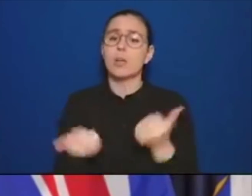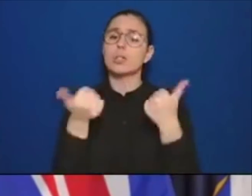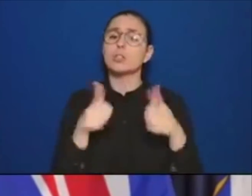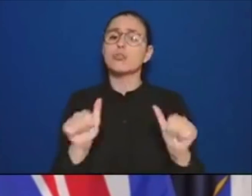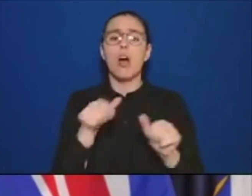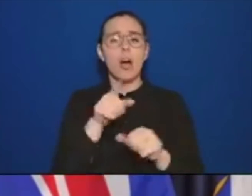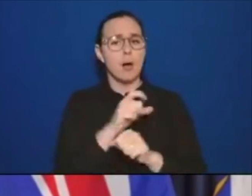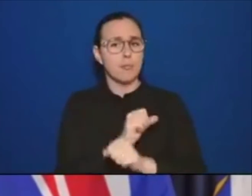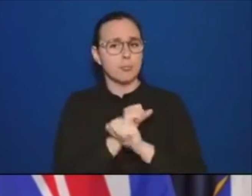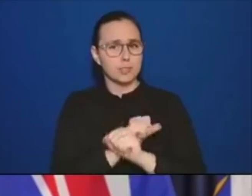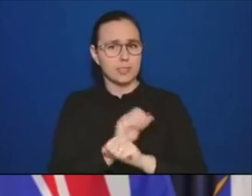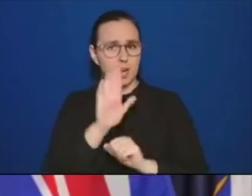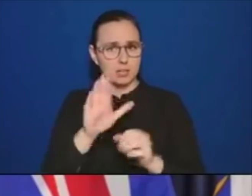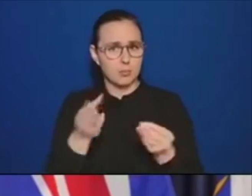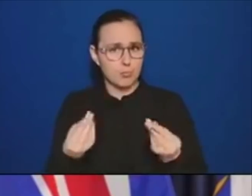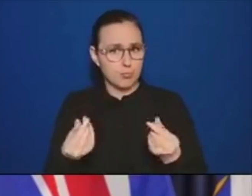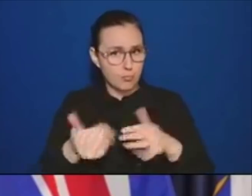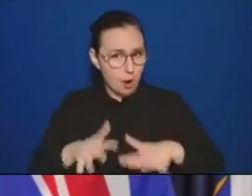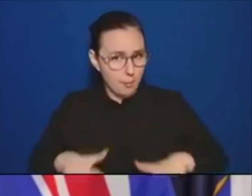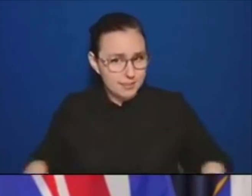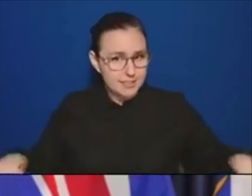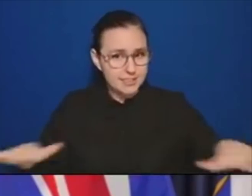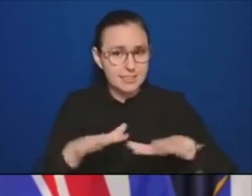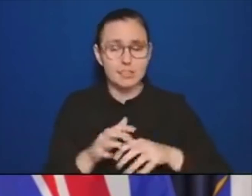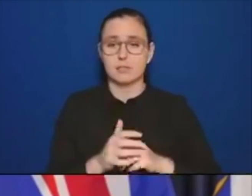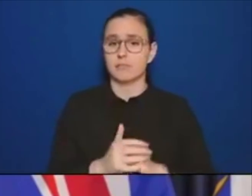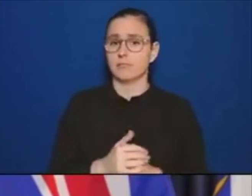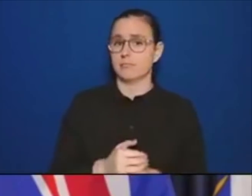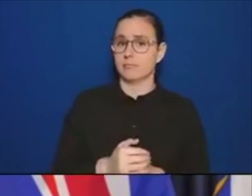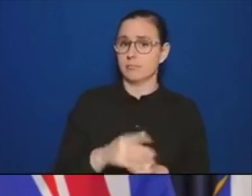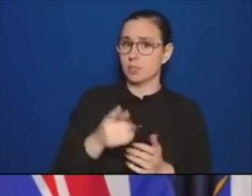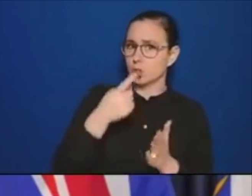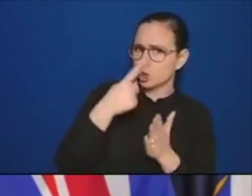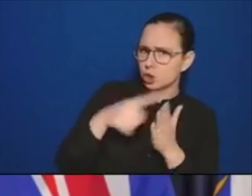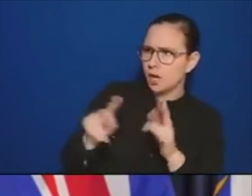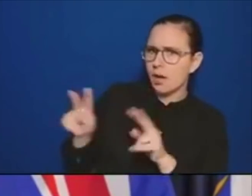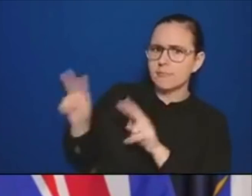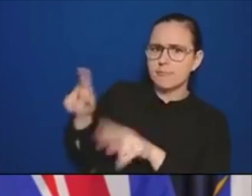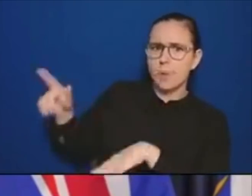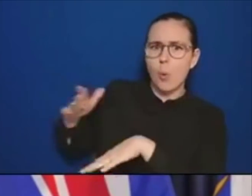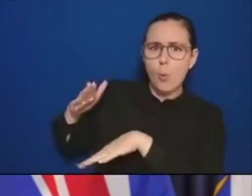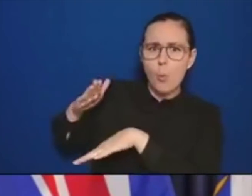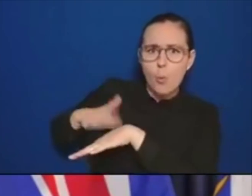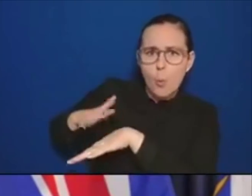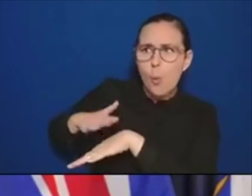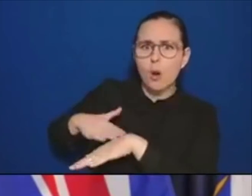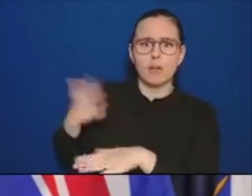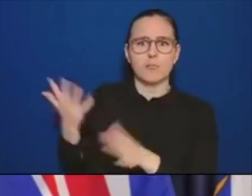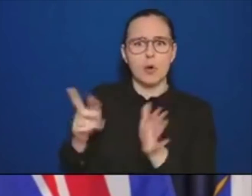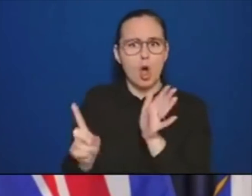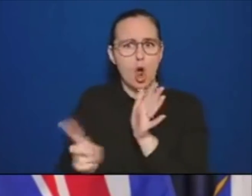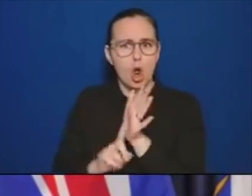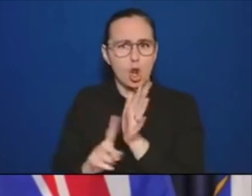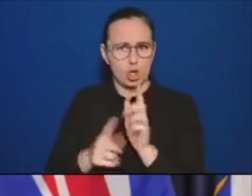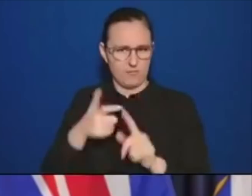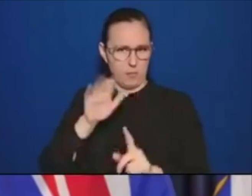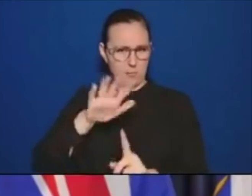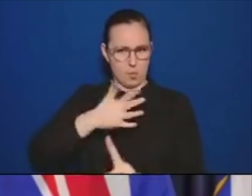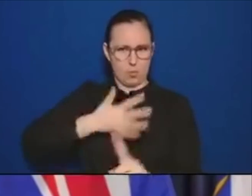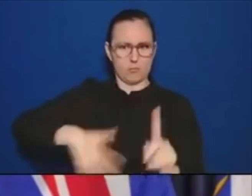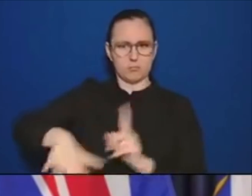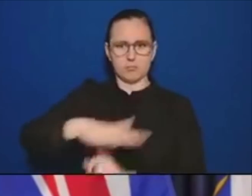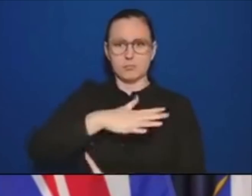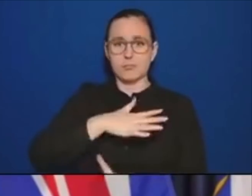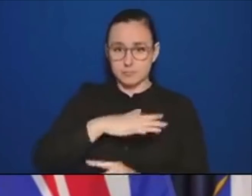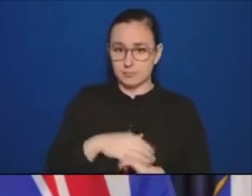for updates, warnings, and alerts from local and First Nation authorities. If you're in a flood-prone area, be prepared to evacuate